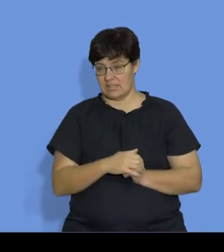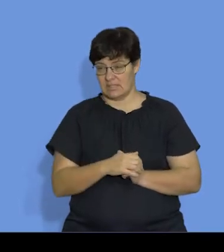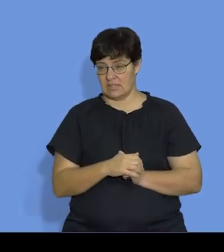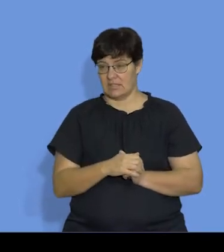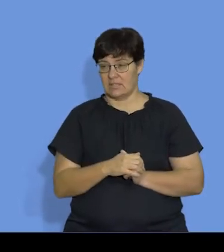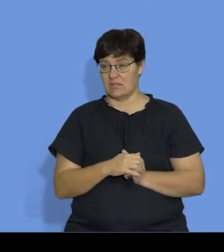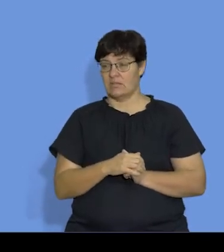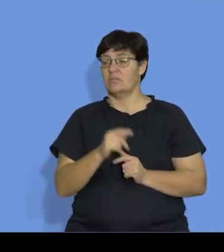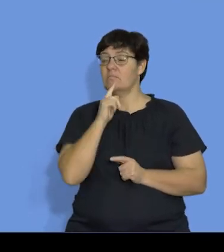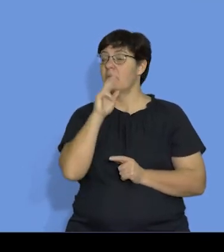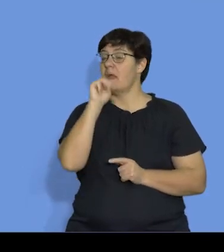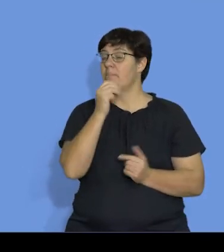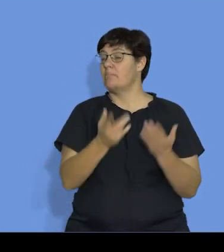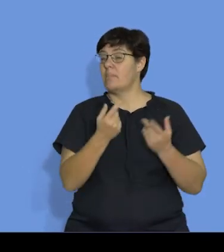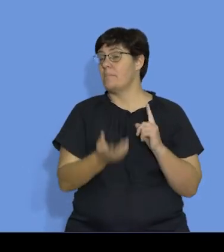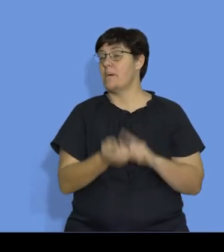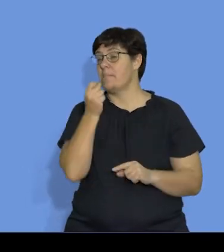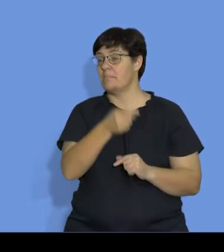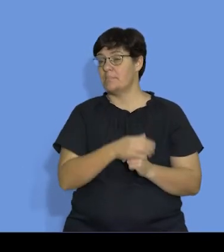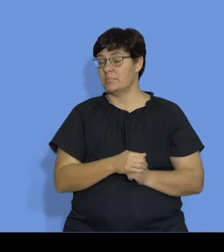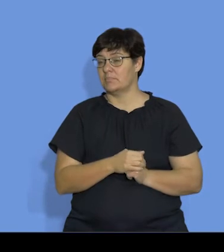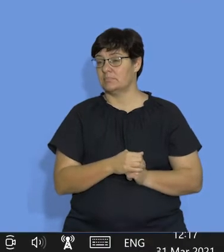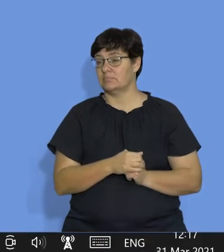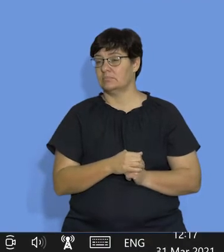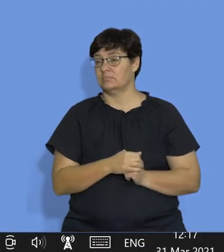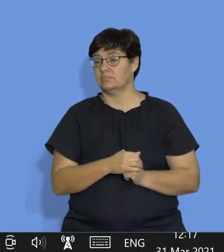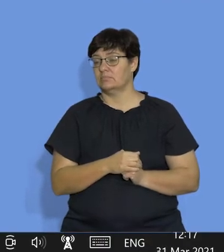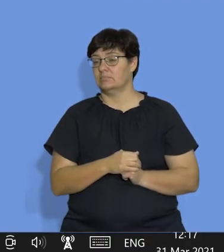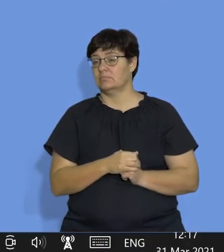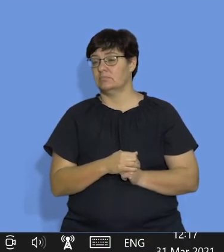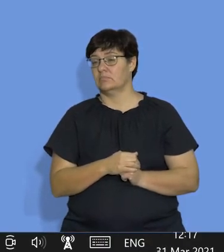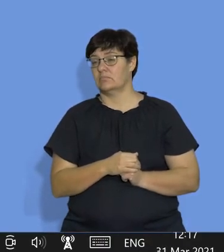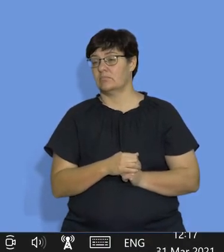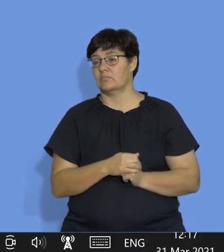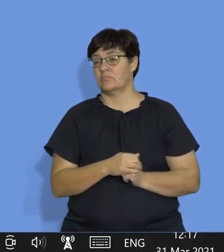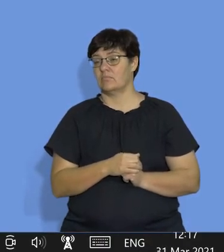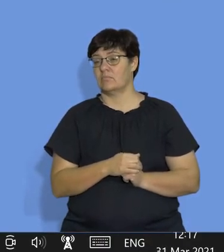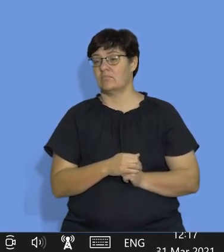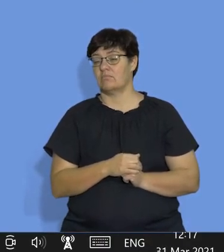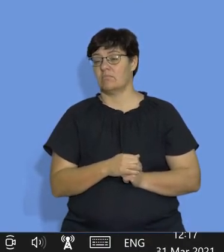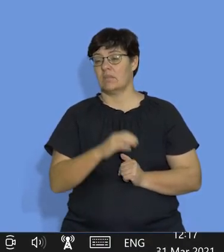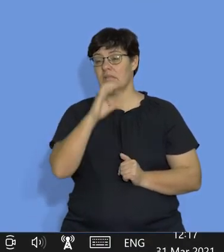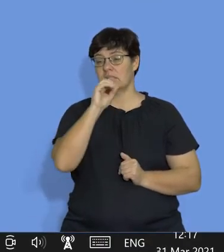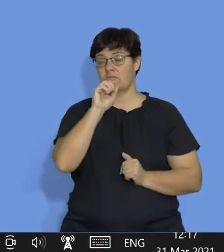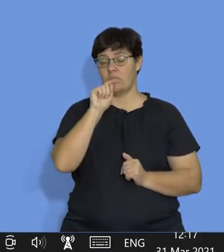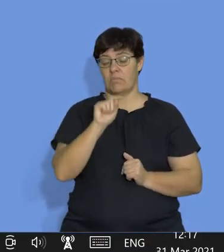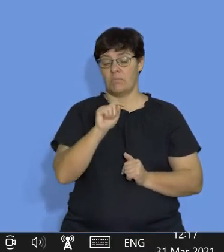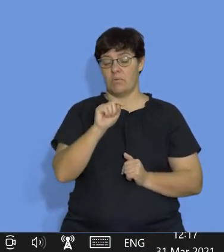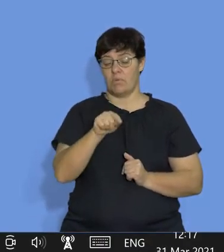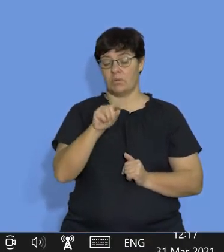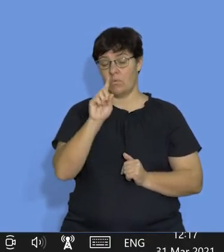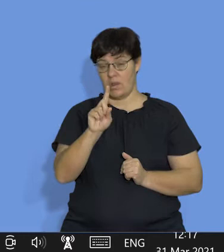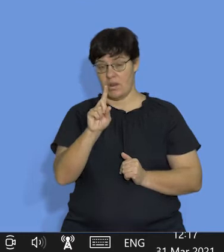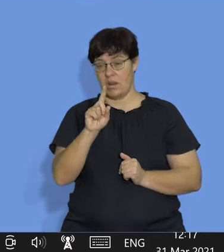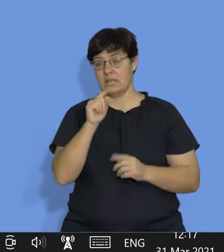what mass will be produced in this case? We can go to our calculator and say 0.1